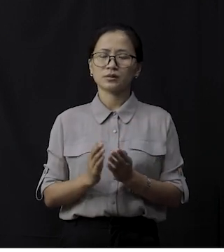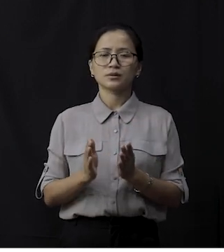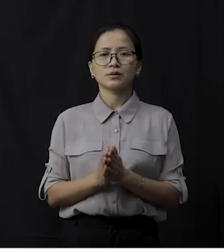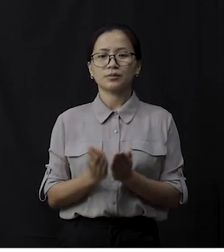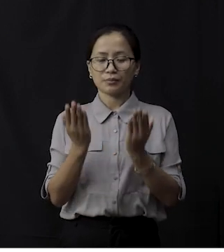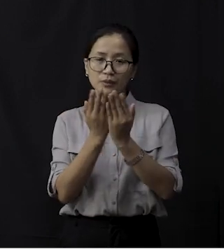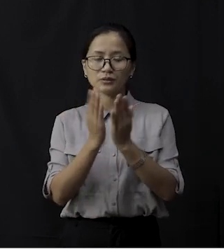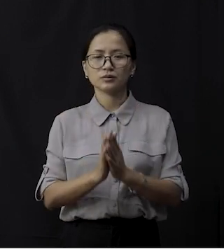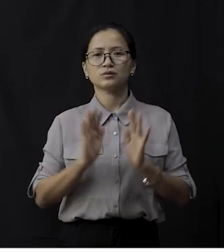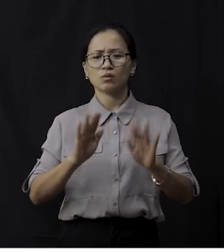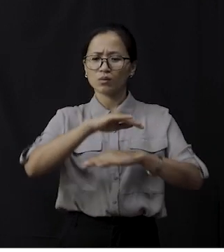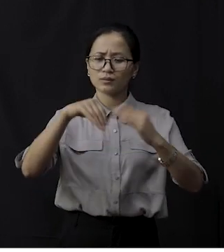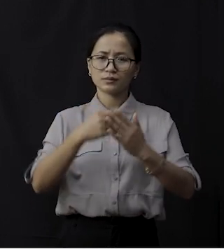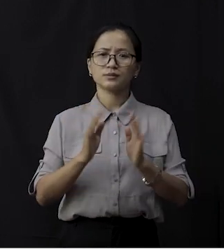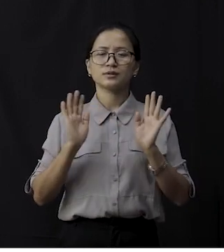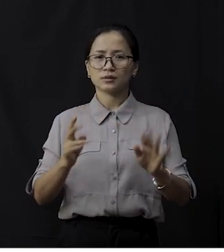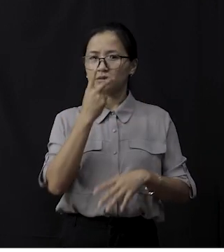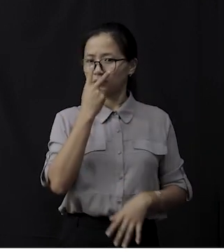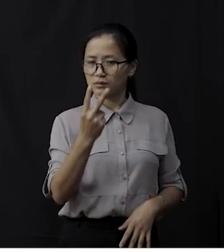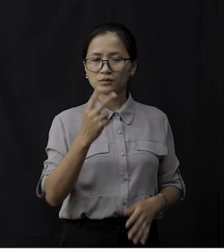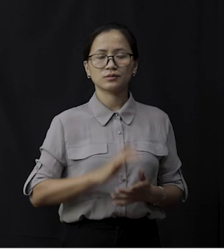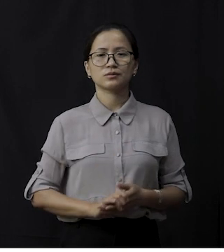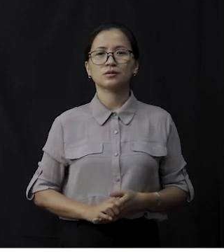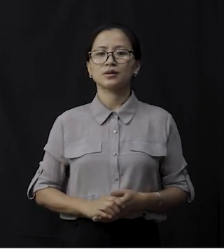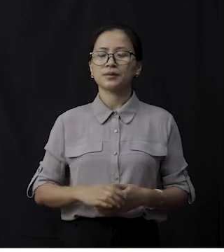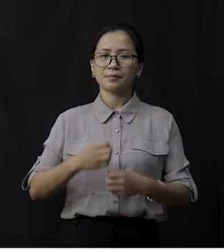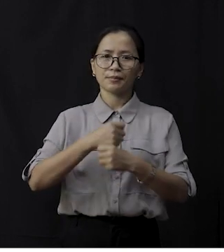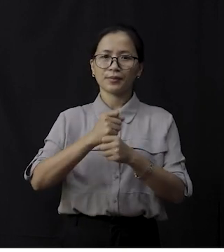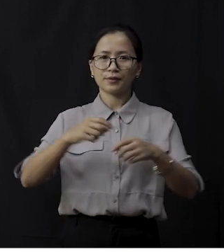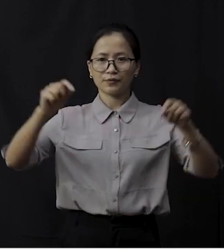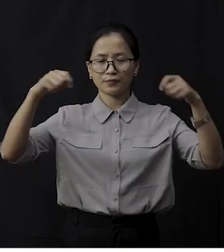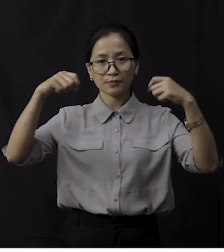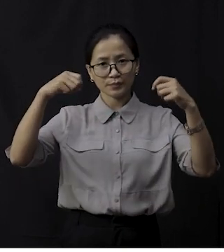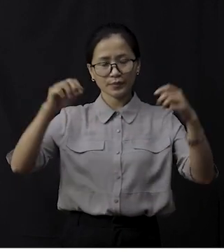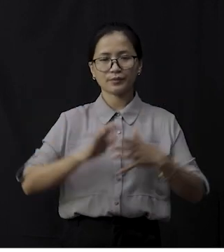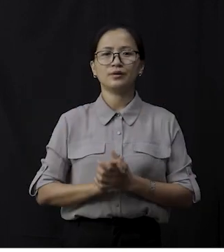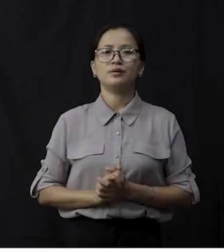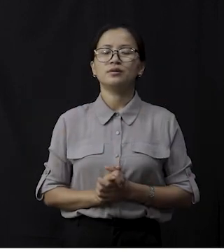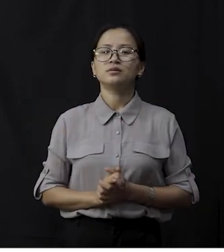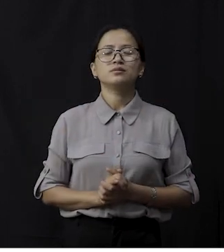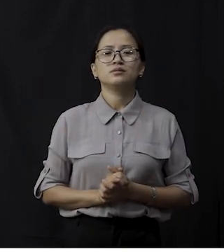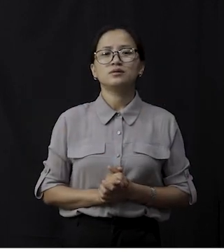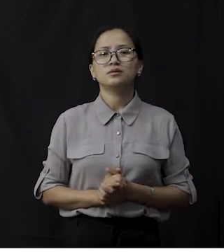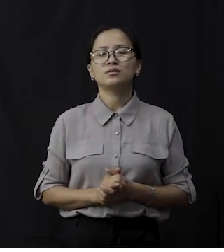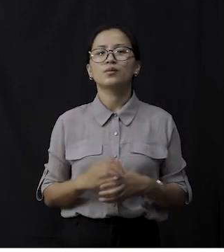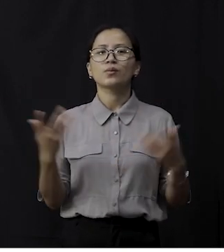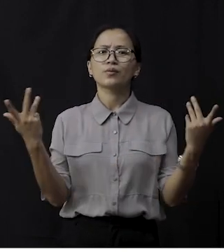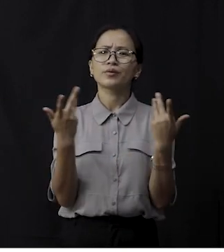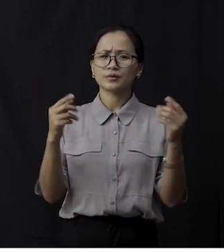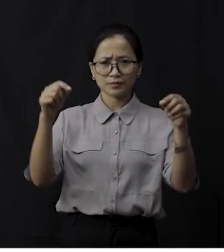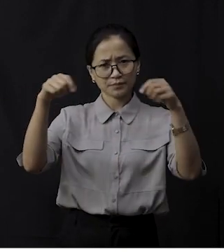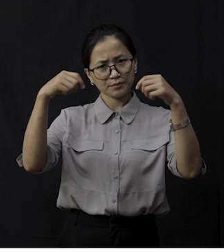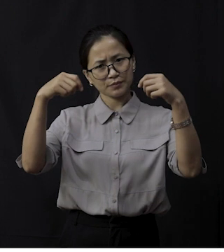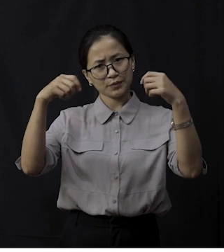pages, all the books that you see, they are made of pepper, right? And this pepper, where did the pepper come